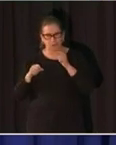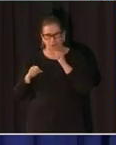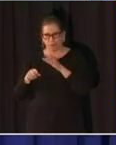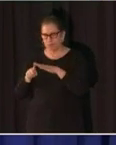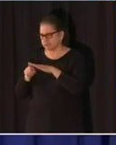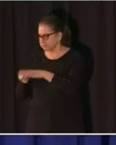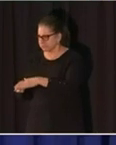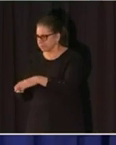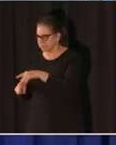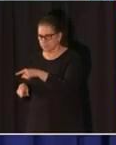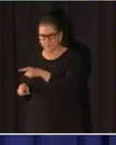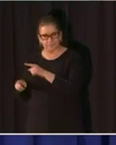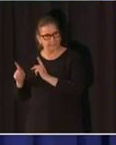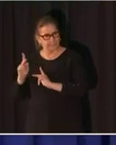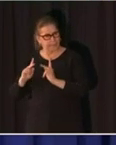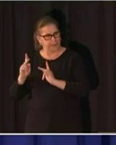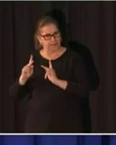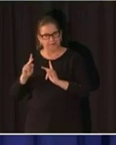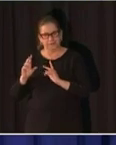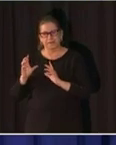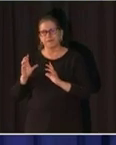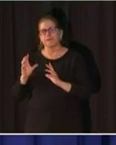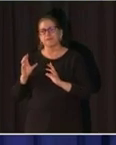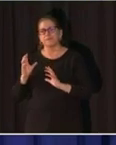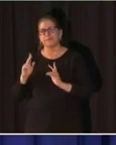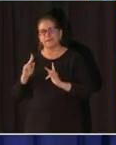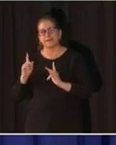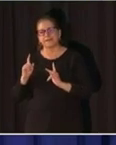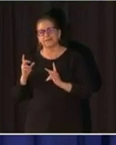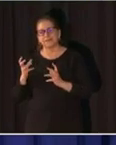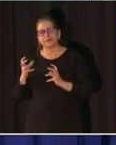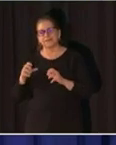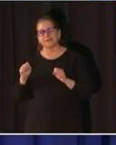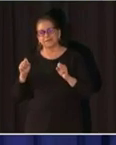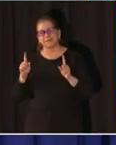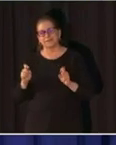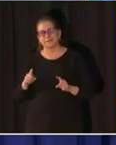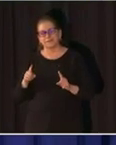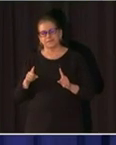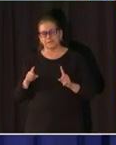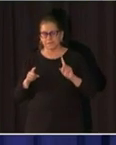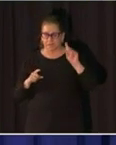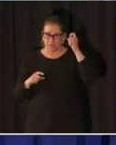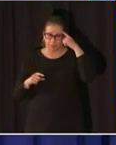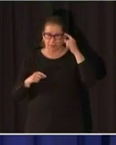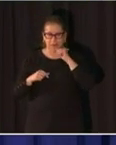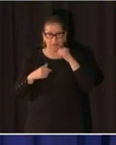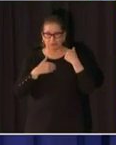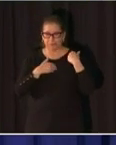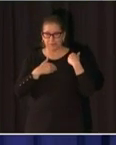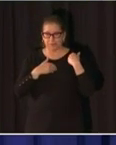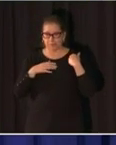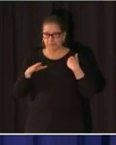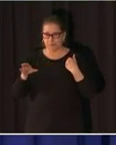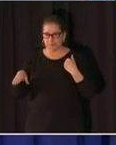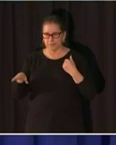the clinical decision to test someone. It's not the role of the government or public health to intervene in that decision making.